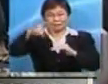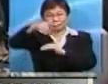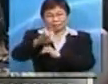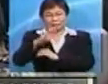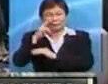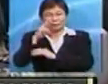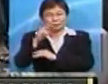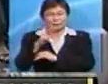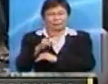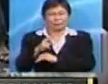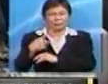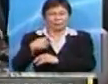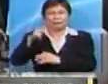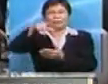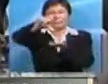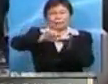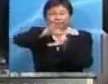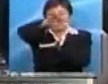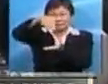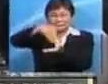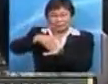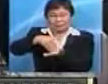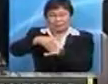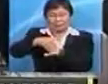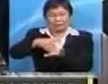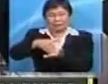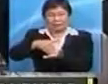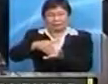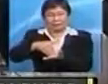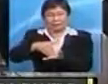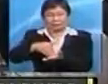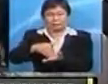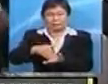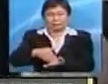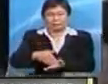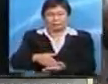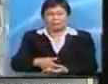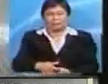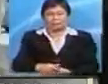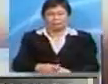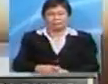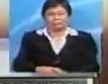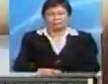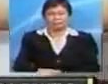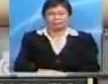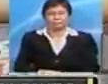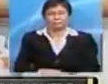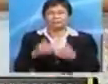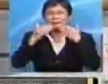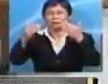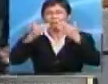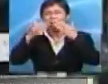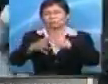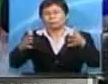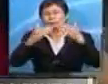board that we have in the media center, and it is stated there when and where. Thank you very Any much. Any press release will be noted there also. Thank you